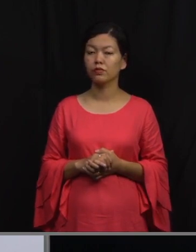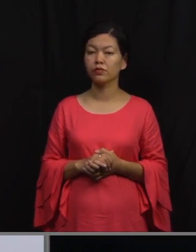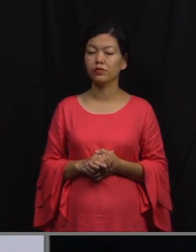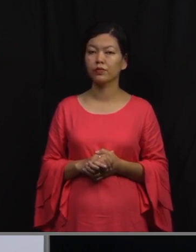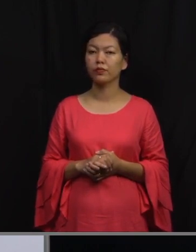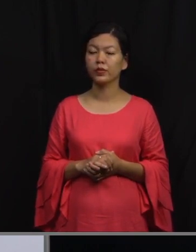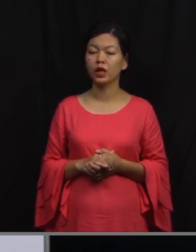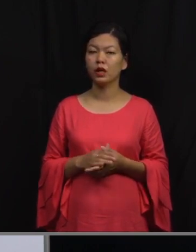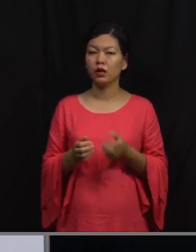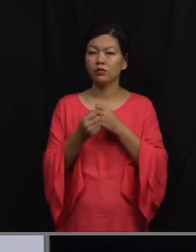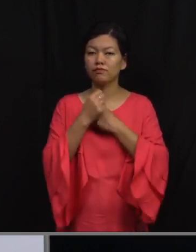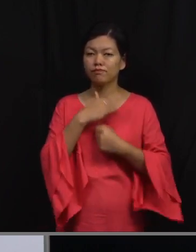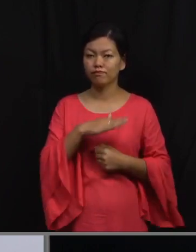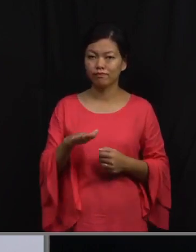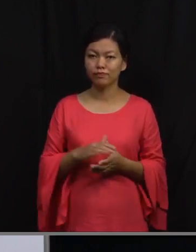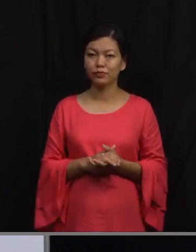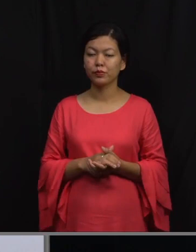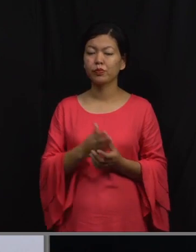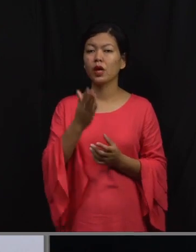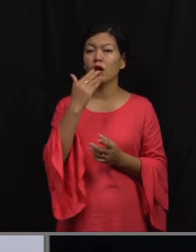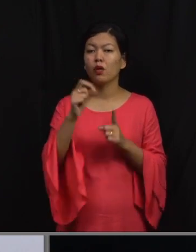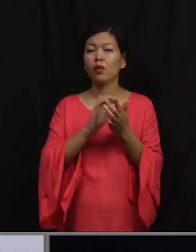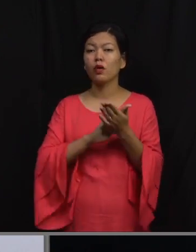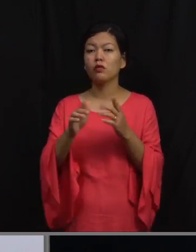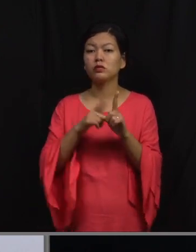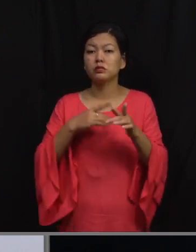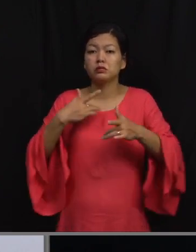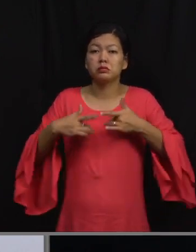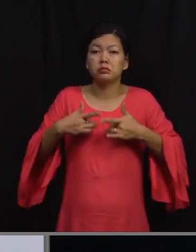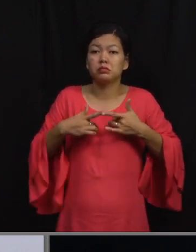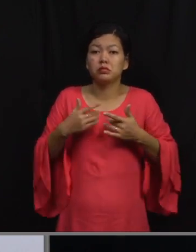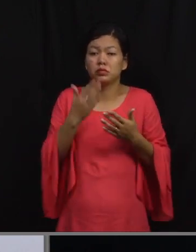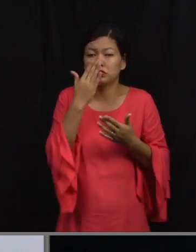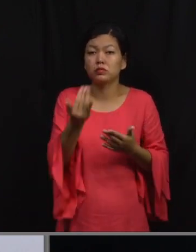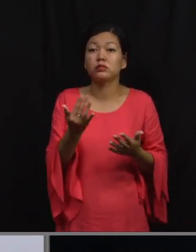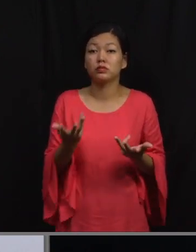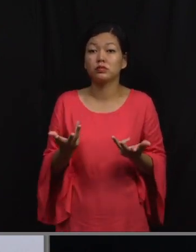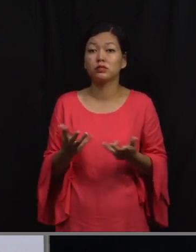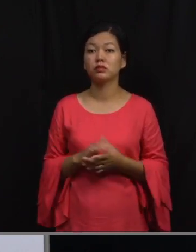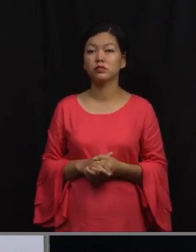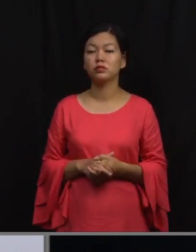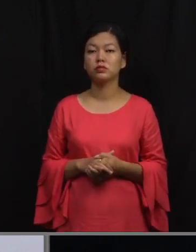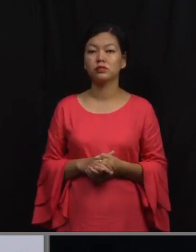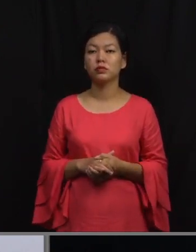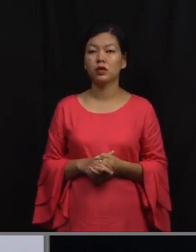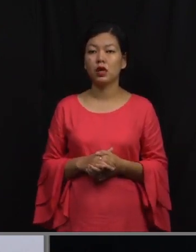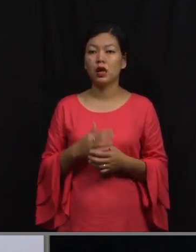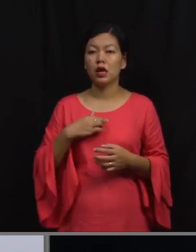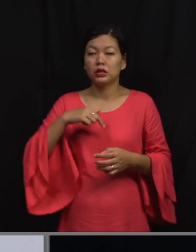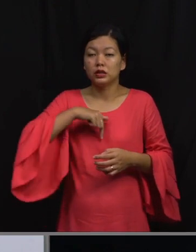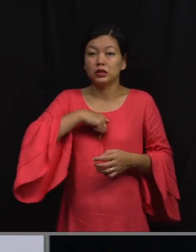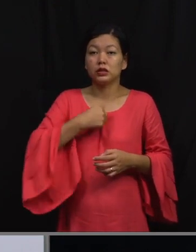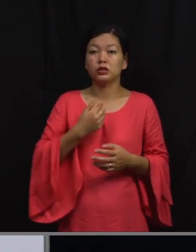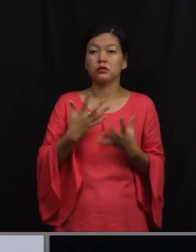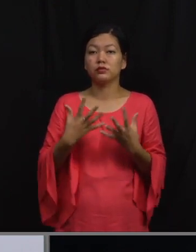So now, dear students, so why physics is so exciting? Okay, why physics is so exciting? Why this is so interesting? I myself found physics is